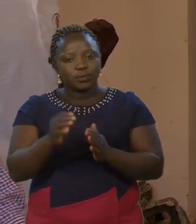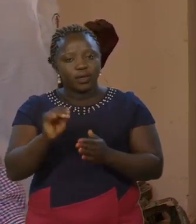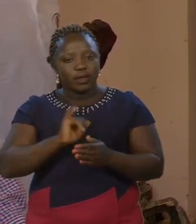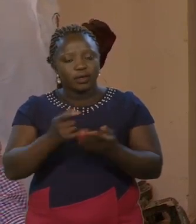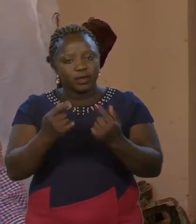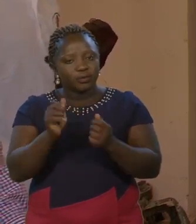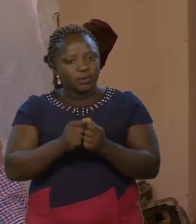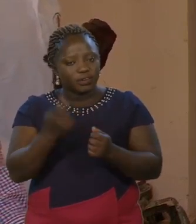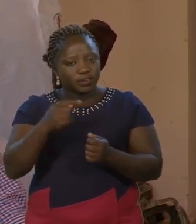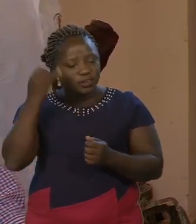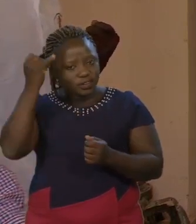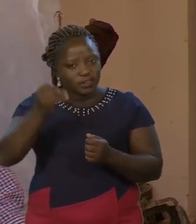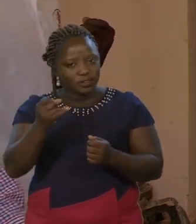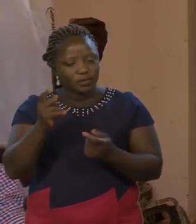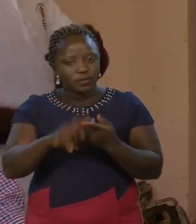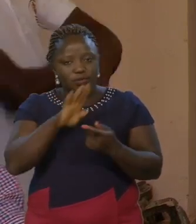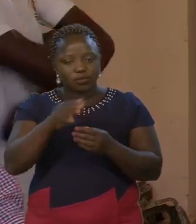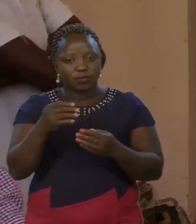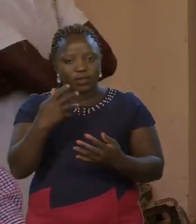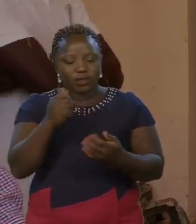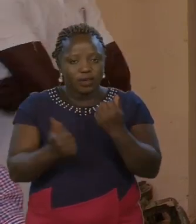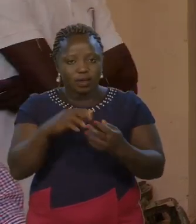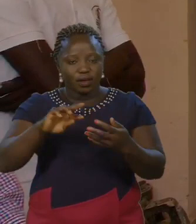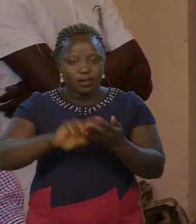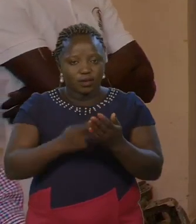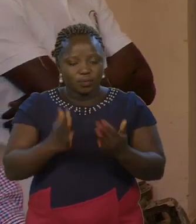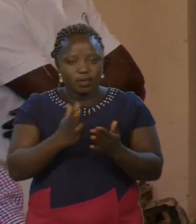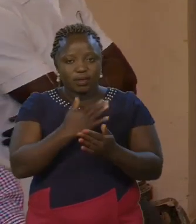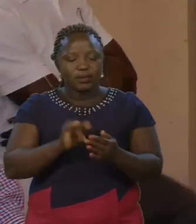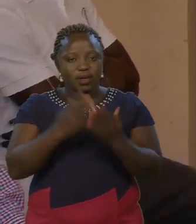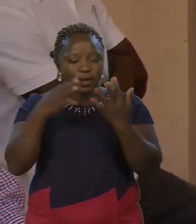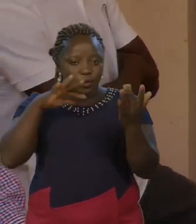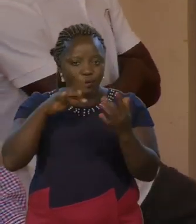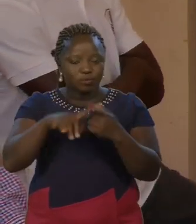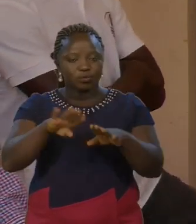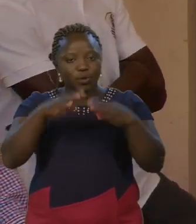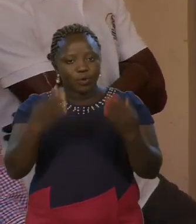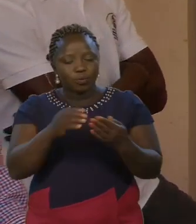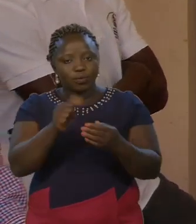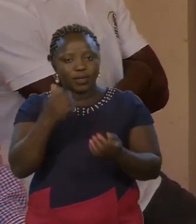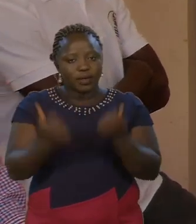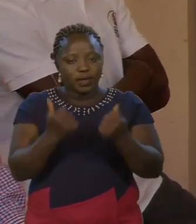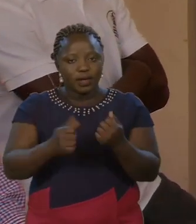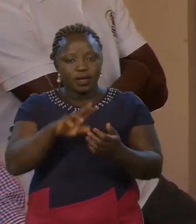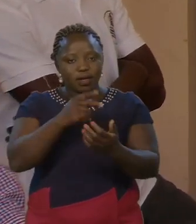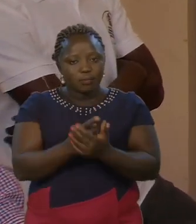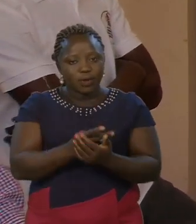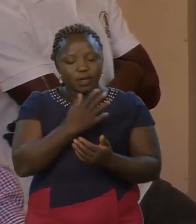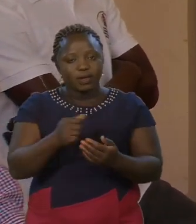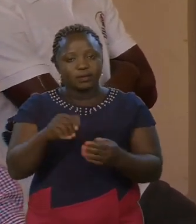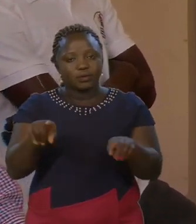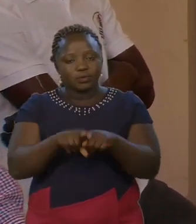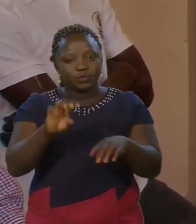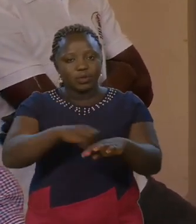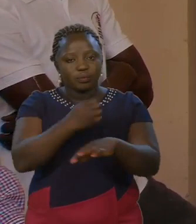I came here with the intention of being an auto mechanic, and we hope by God's grace to open a car garage and also employ others who